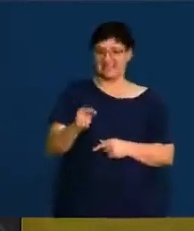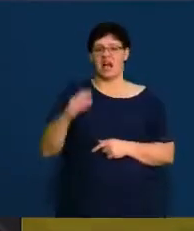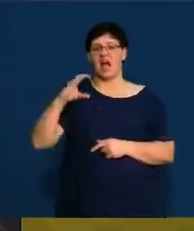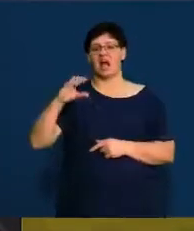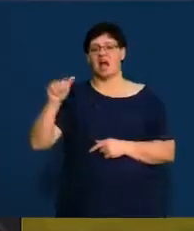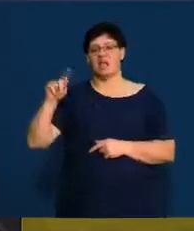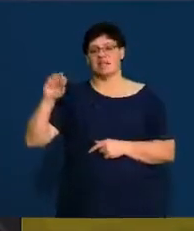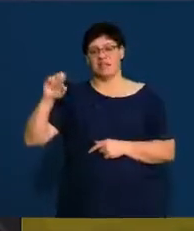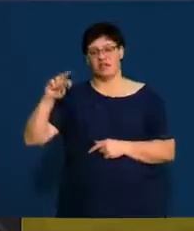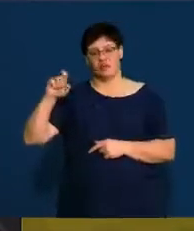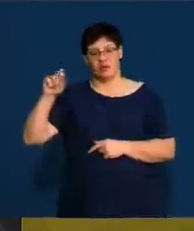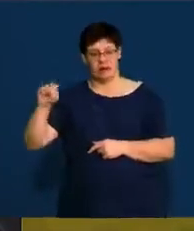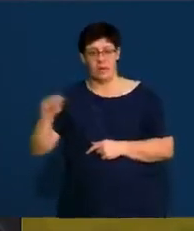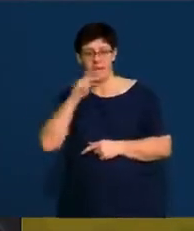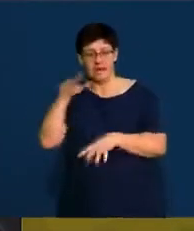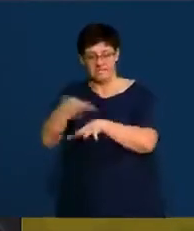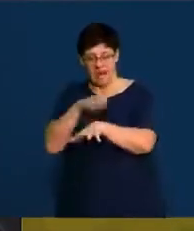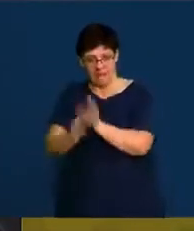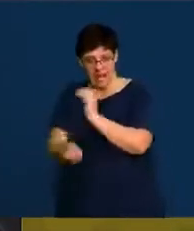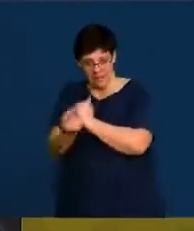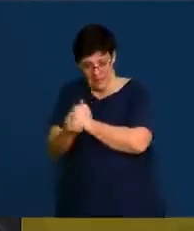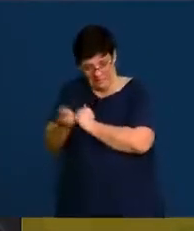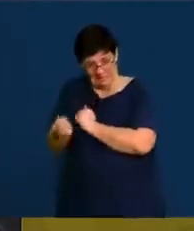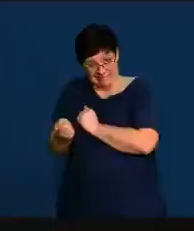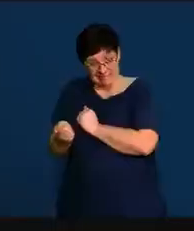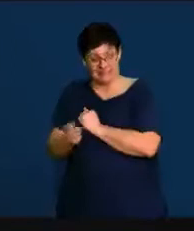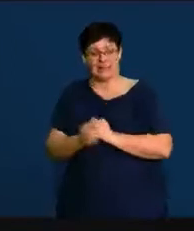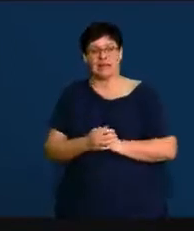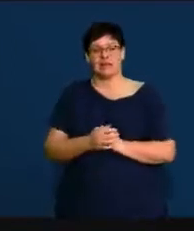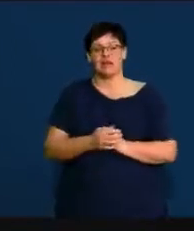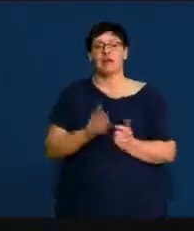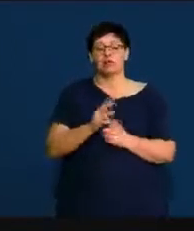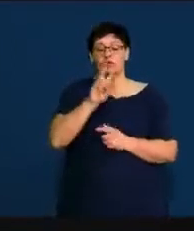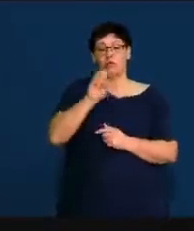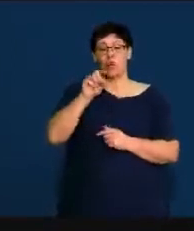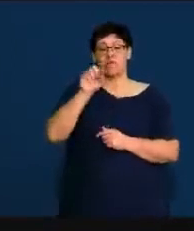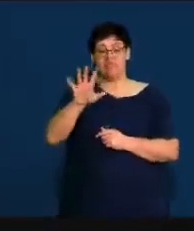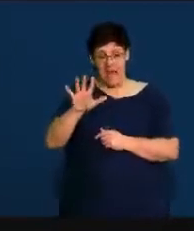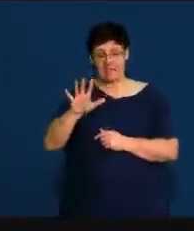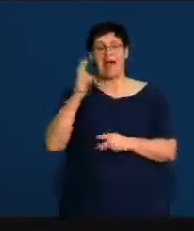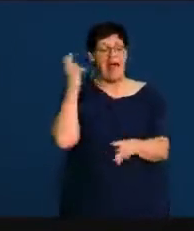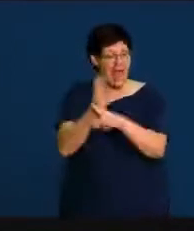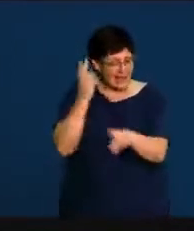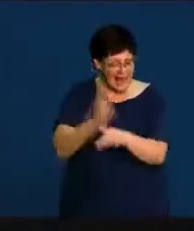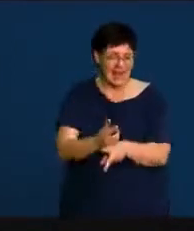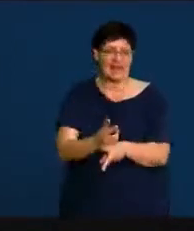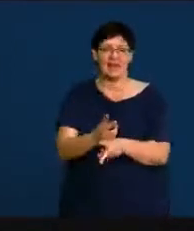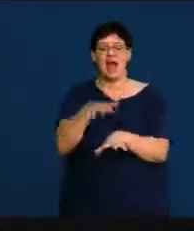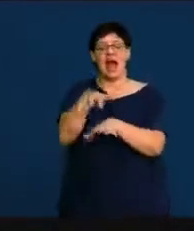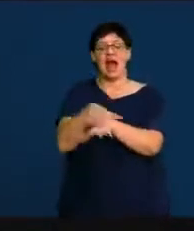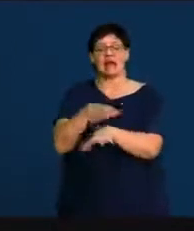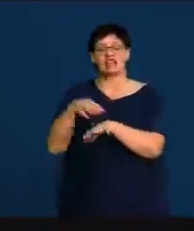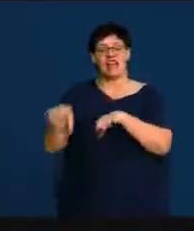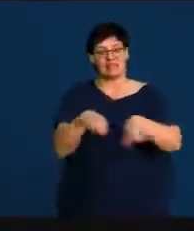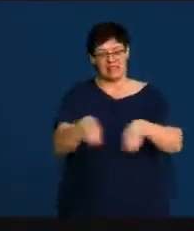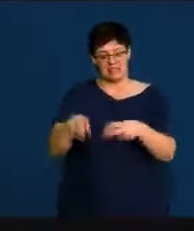cultivation, meaning farming is taking place. In this 2015 map, again, agricultural